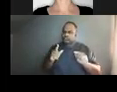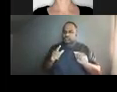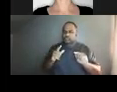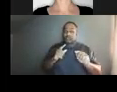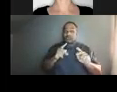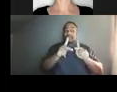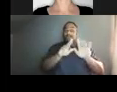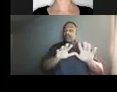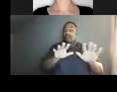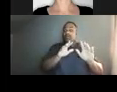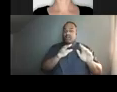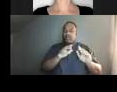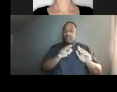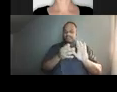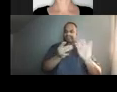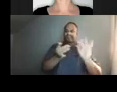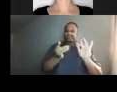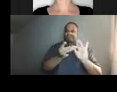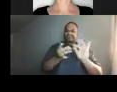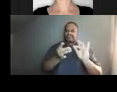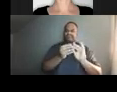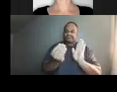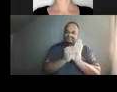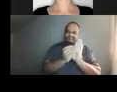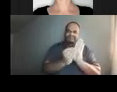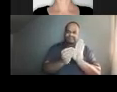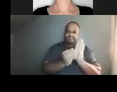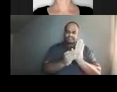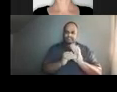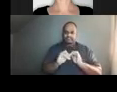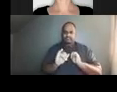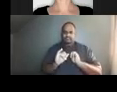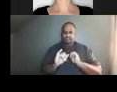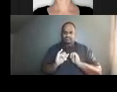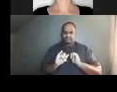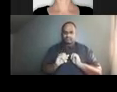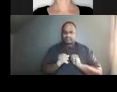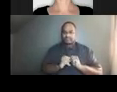associated with these publications. And there is also a